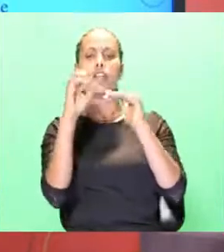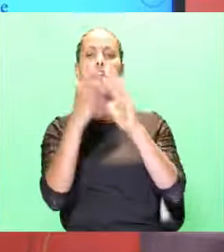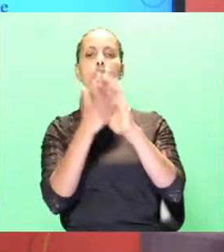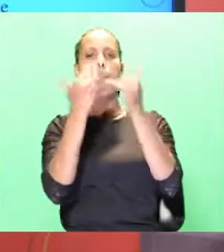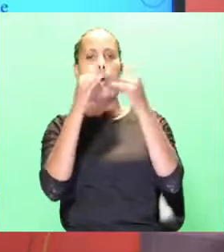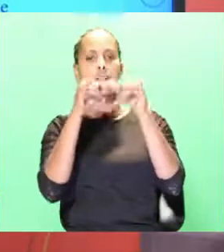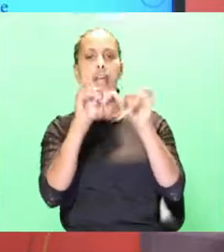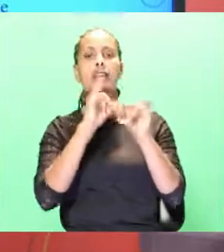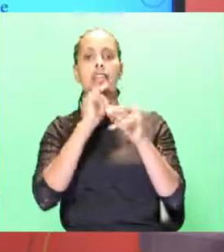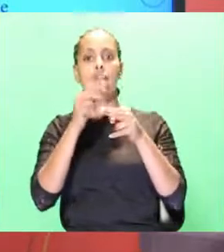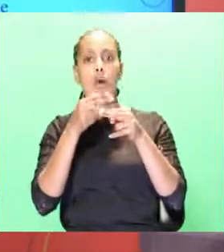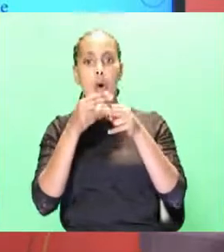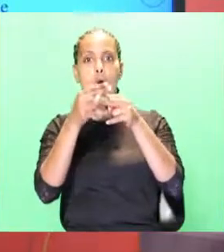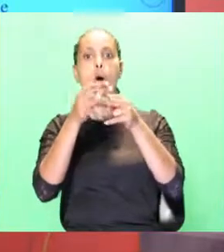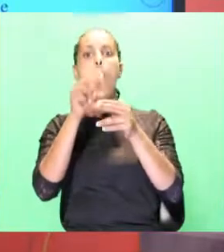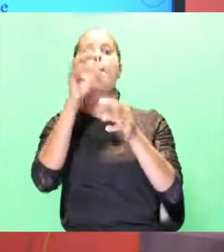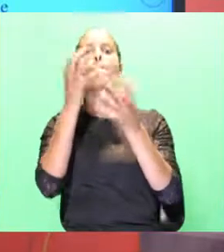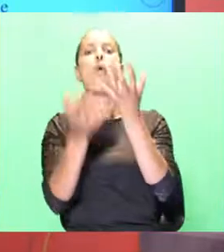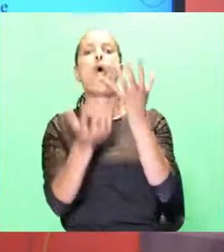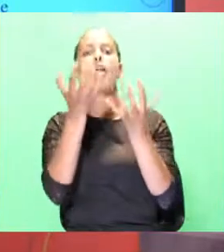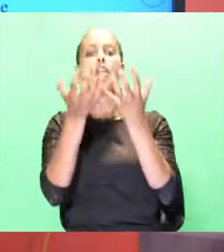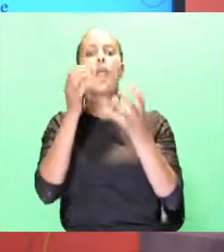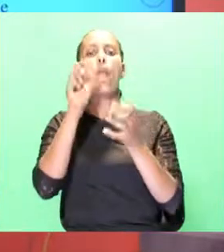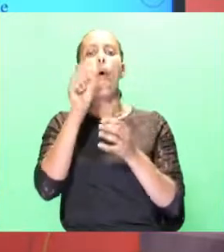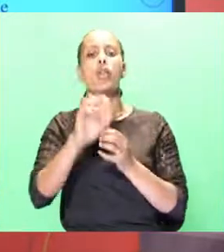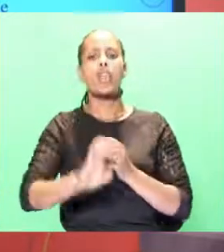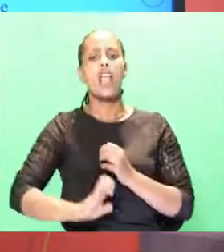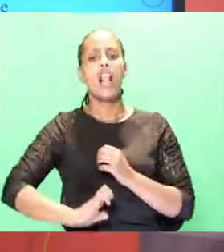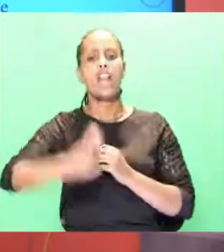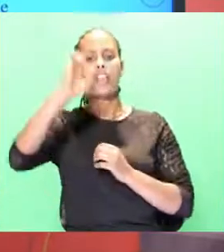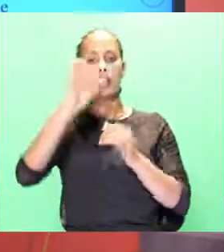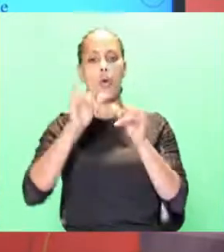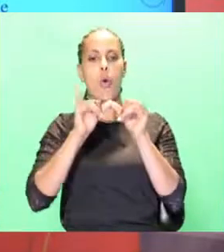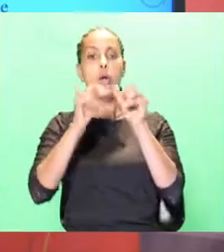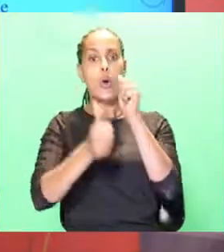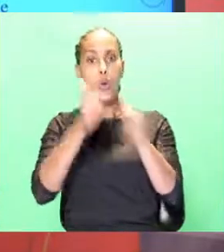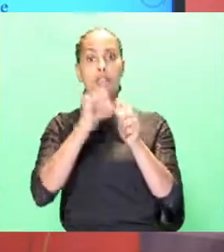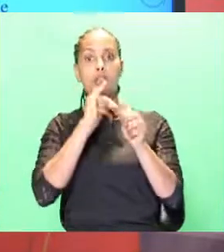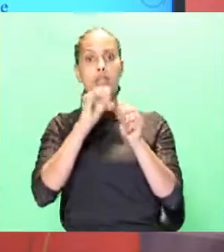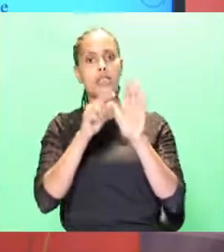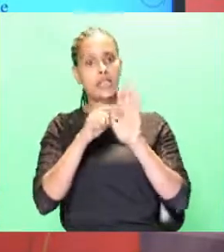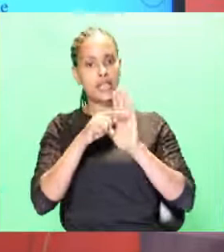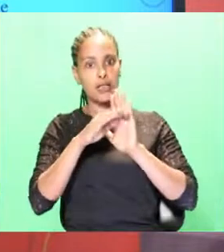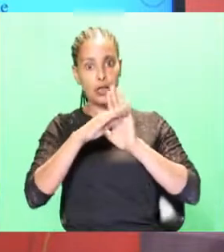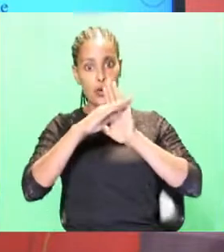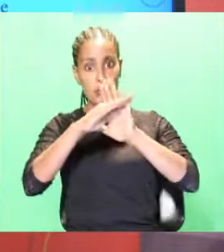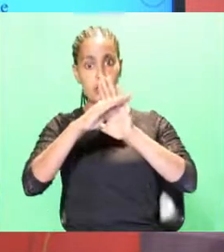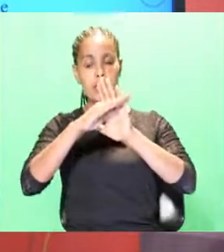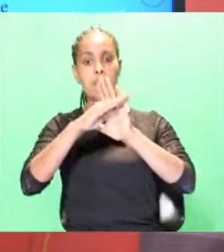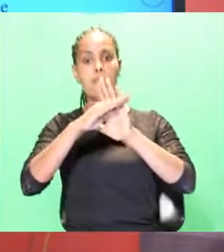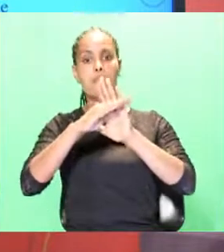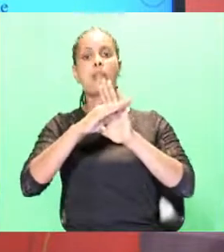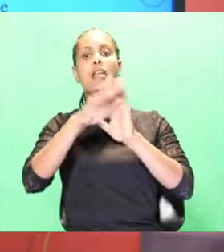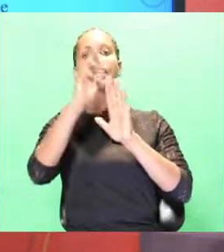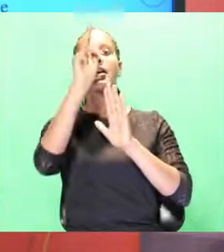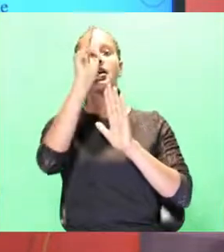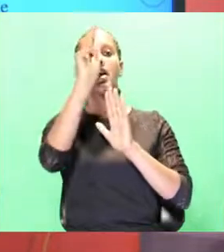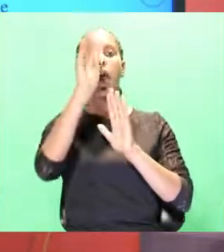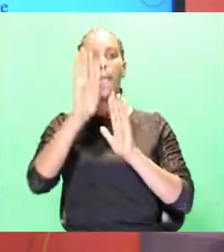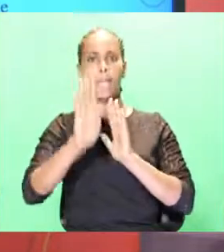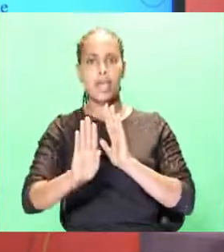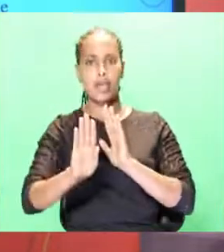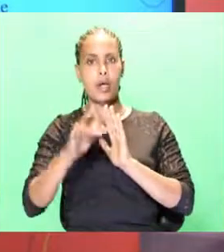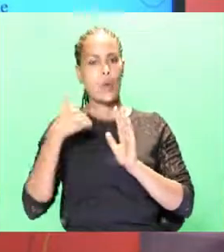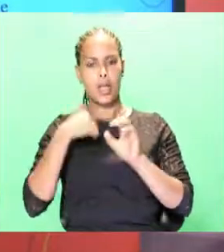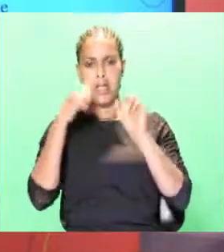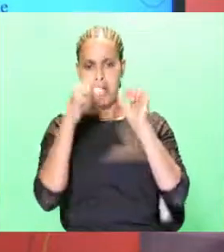is known as boiling point elevation constant, which is denoted by the symbol Kb. Therefore, we